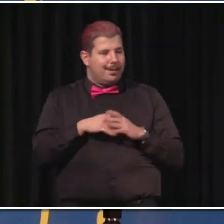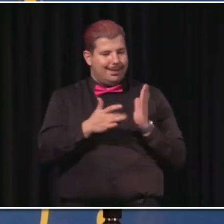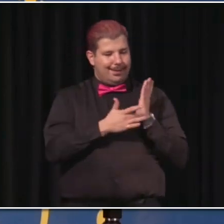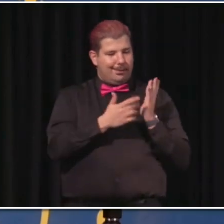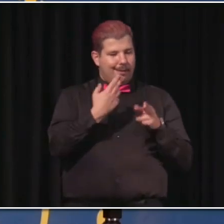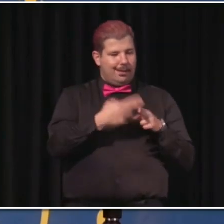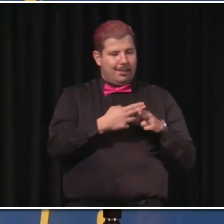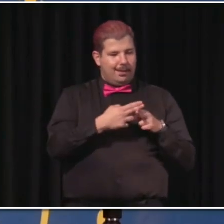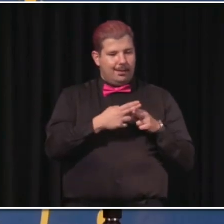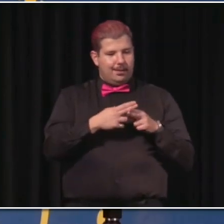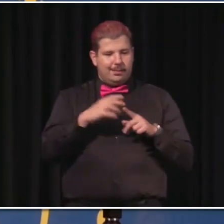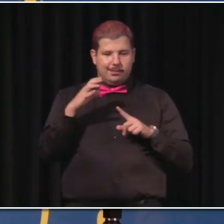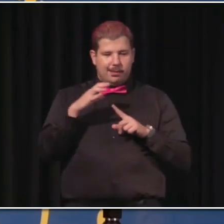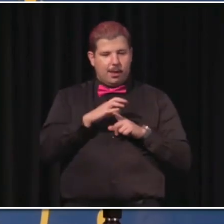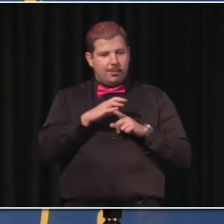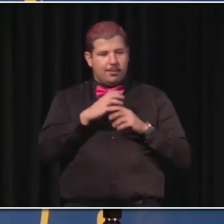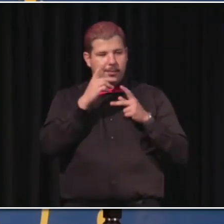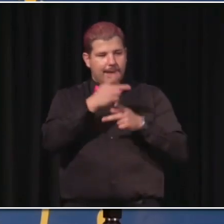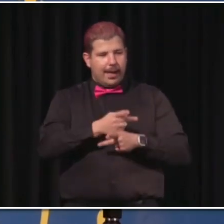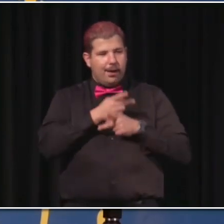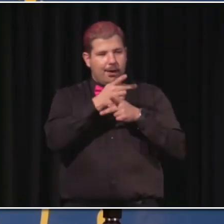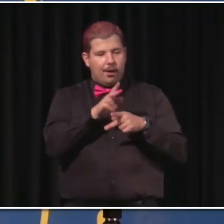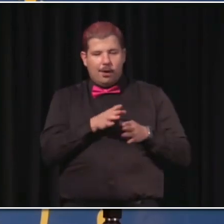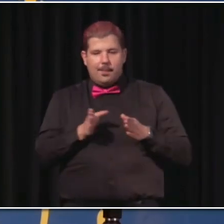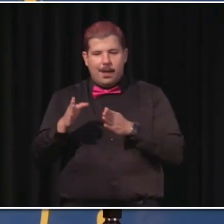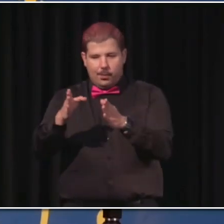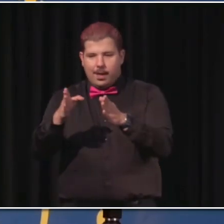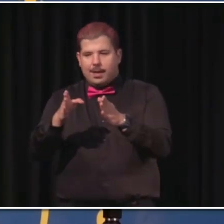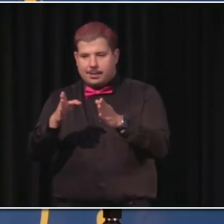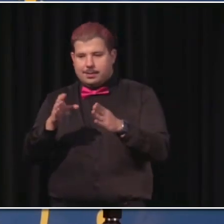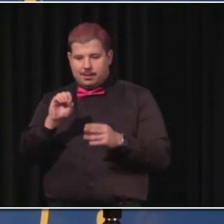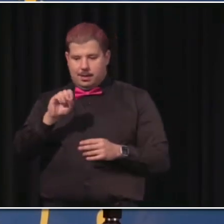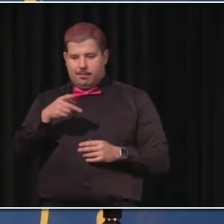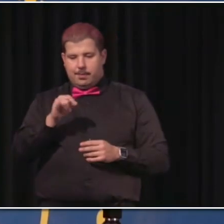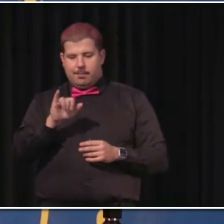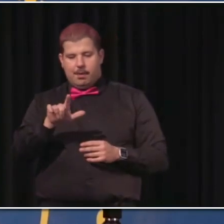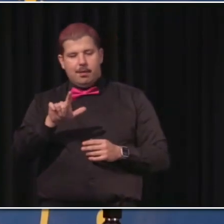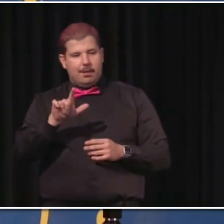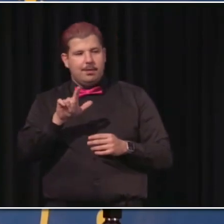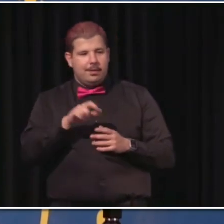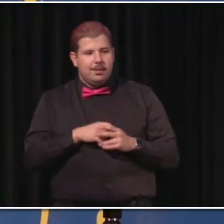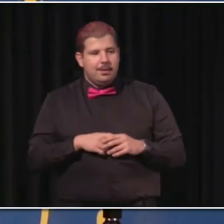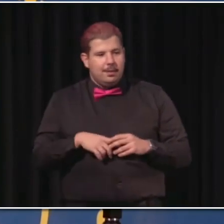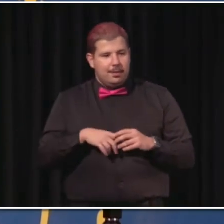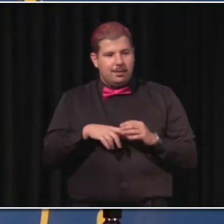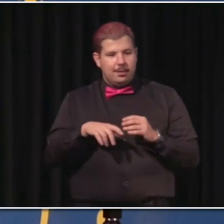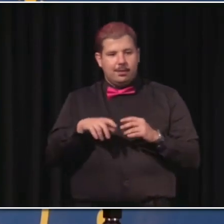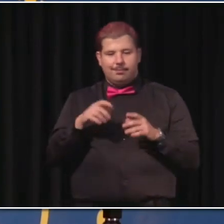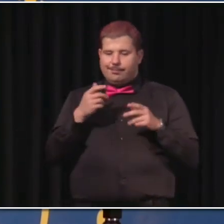is Optimal Care Pathways, but you can just call it the Care Before Crisis Plan.